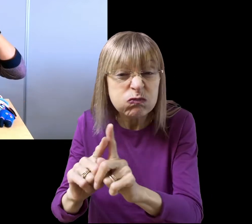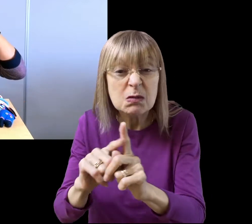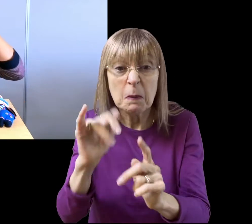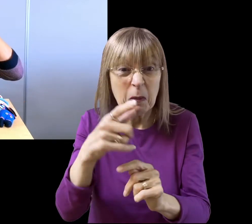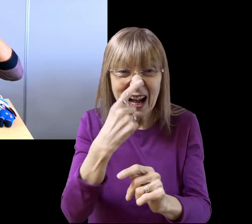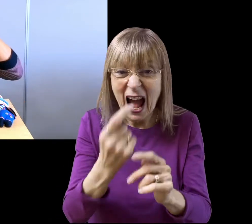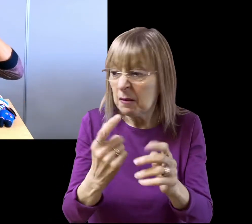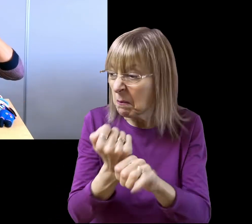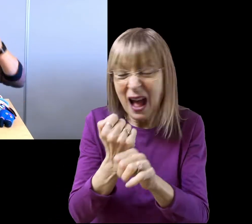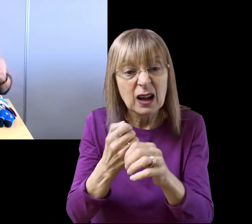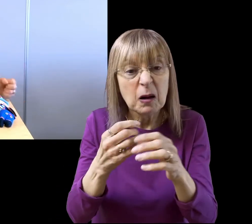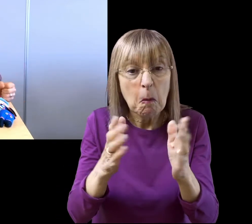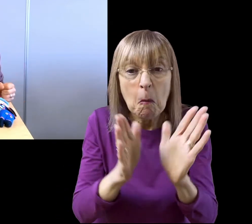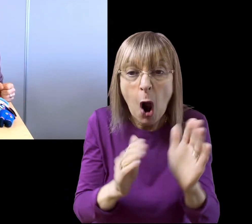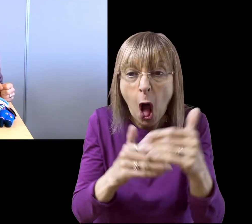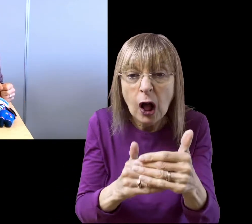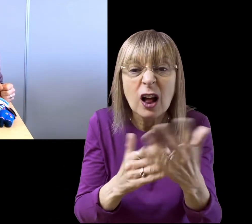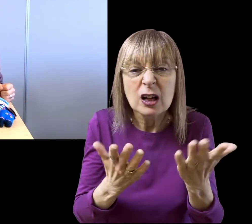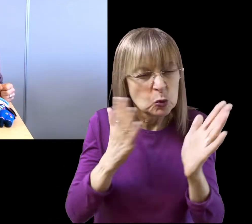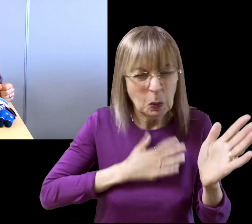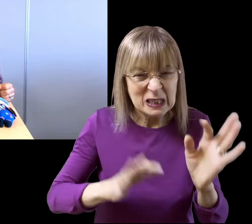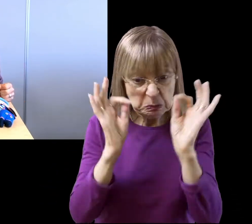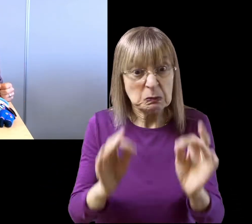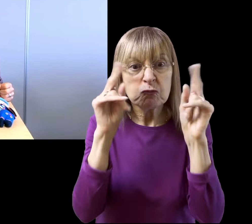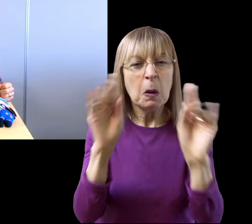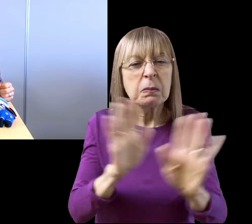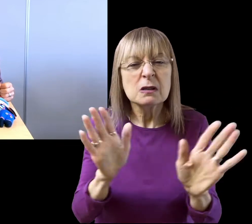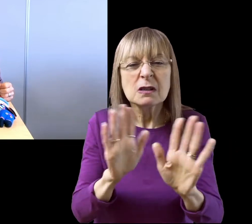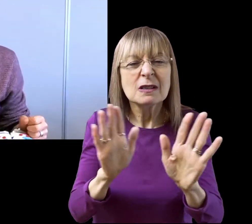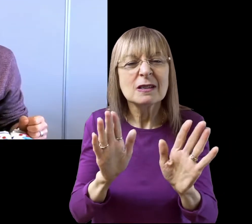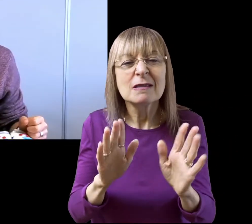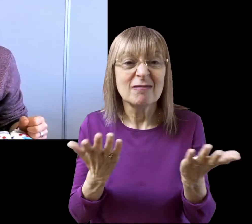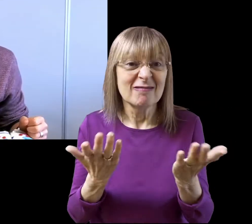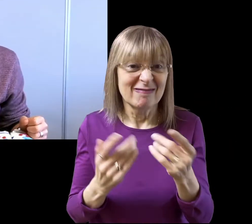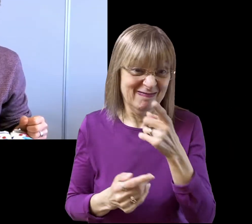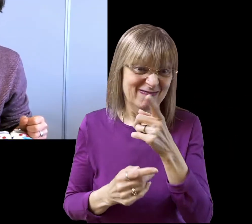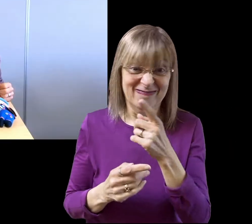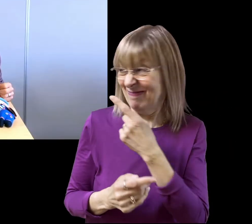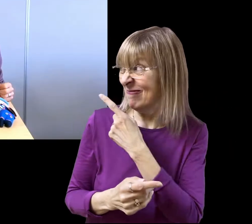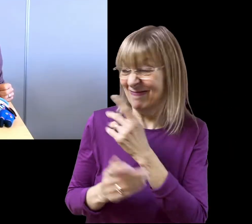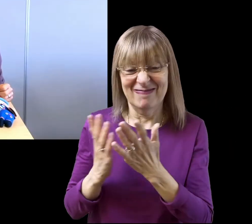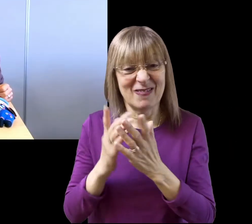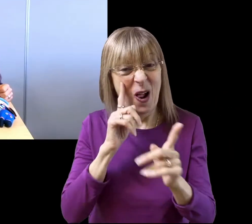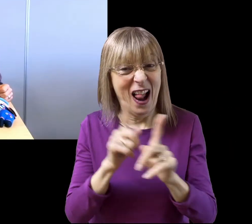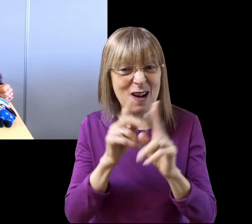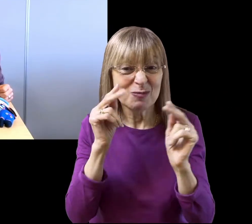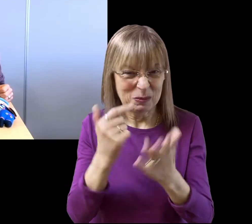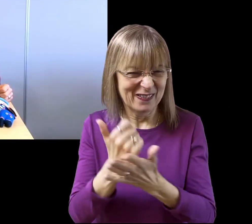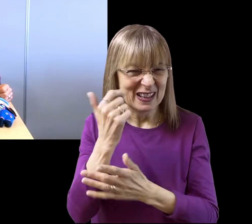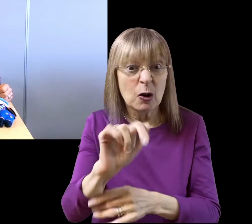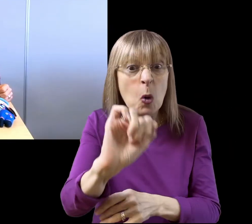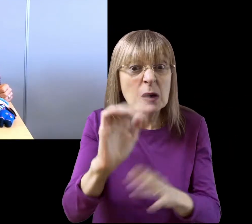could be multi-link blocks. They don't need to look like rabbits. I mean, these do look like rabbits, I think these are pretty cool, but yours don't need